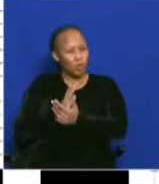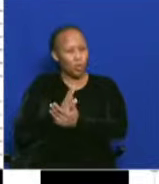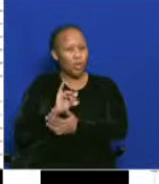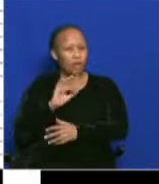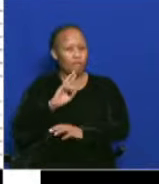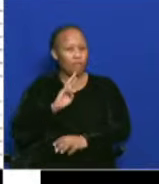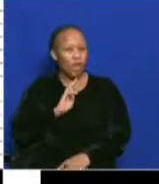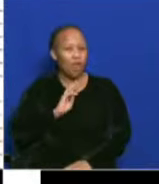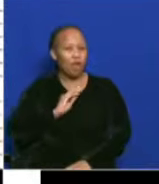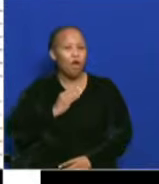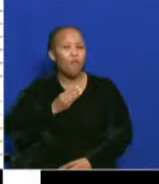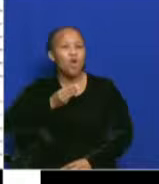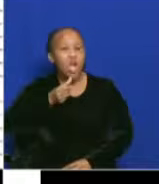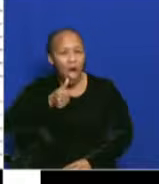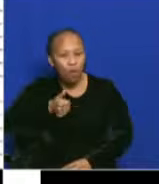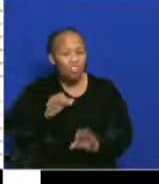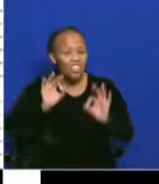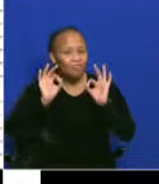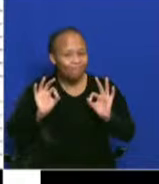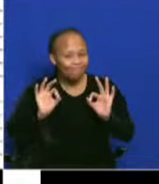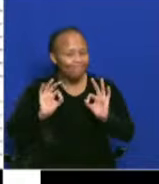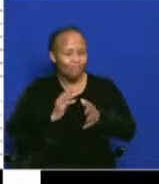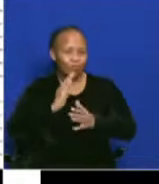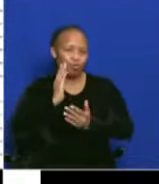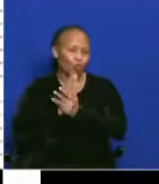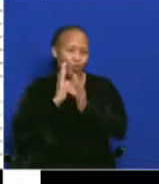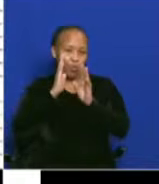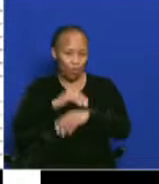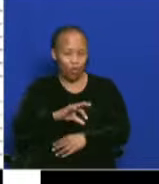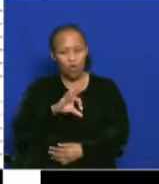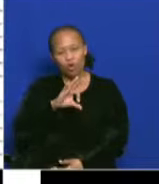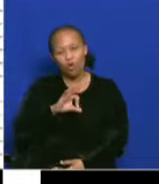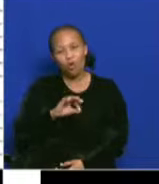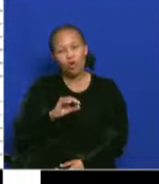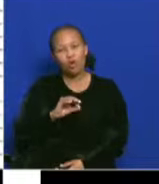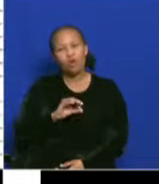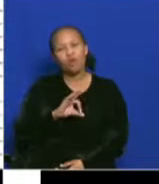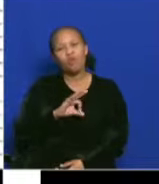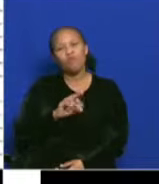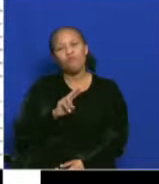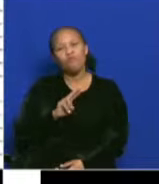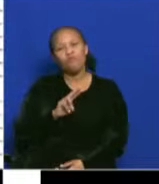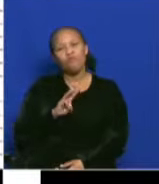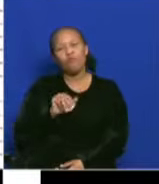That's the Fuad Udemans is the Director of Siberia.